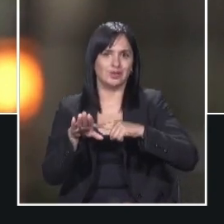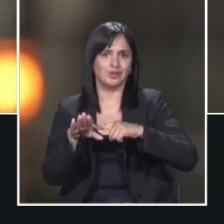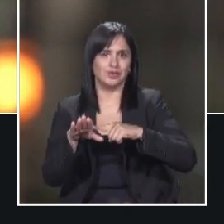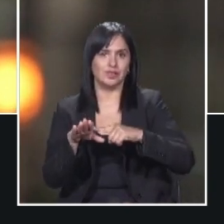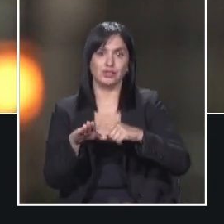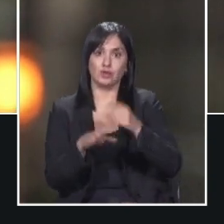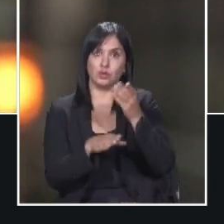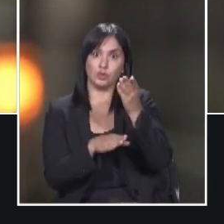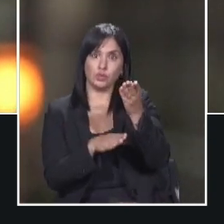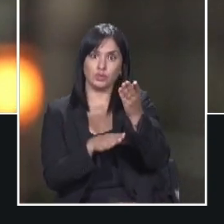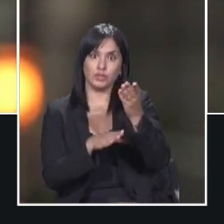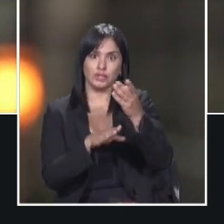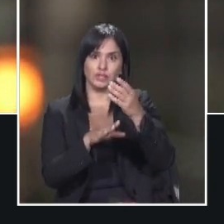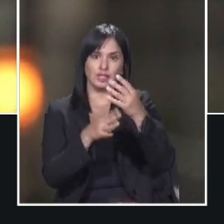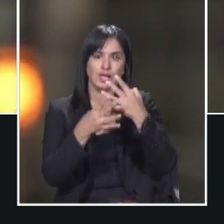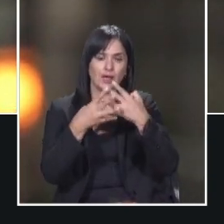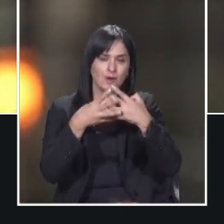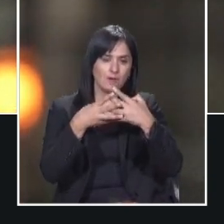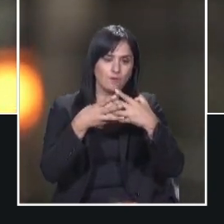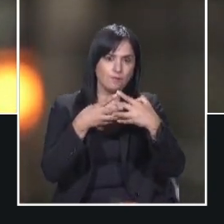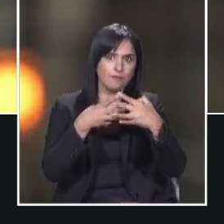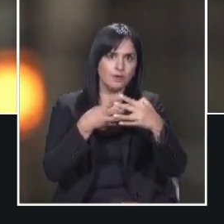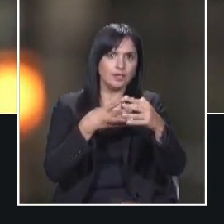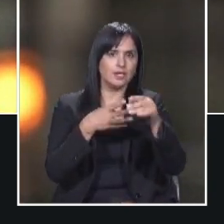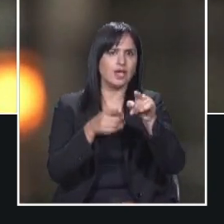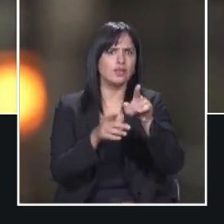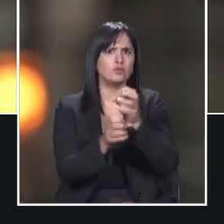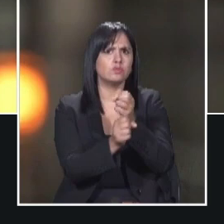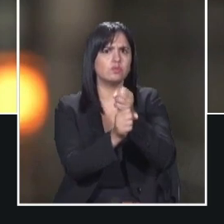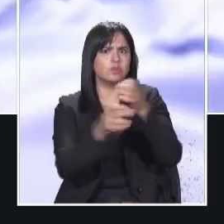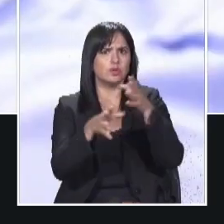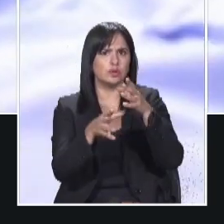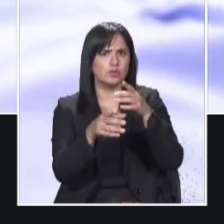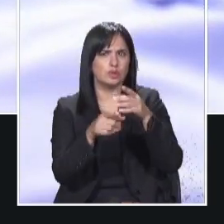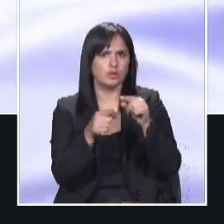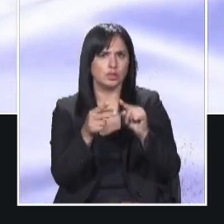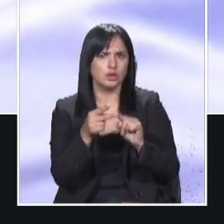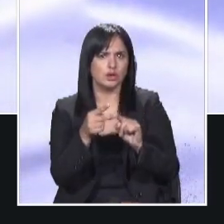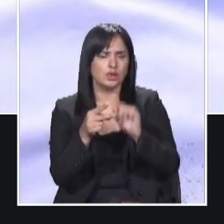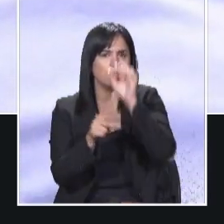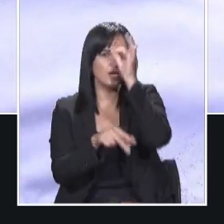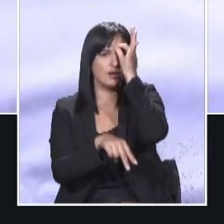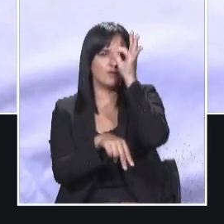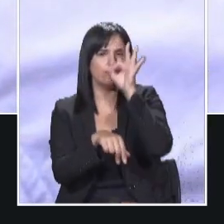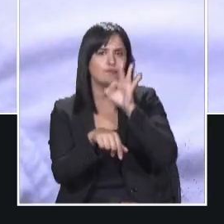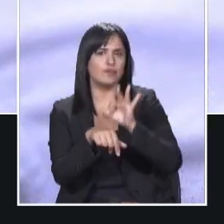screening breath and diagnosing disease in real time on a single device. In the